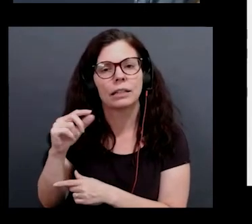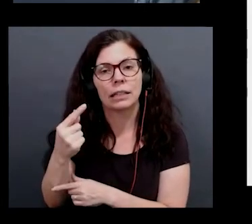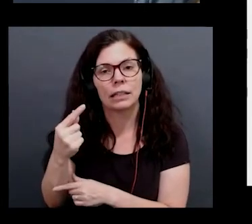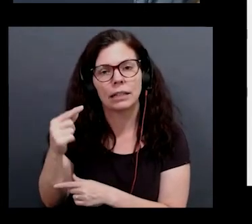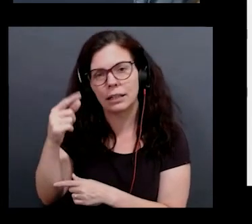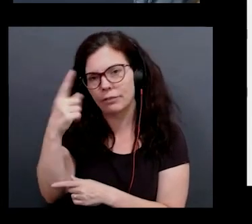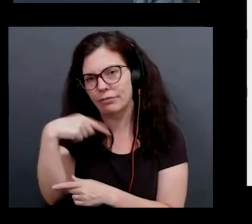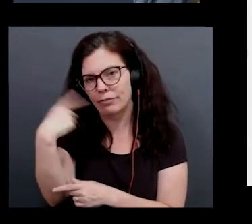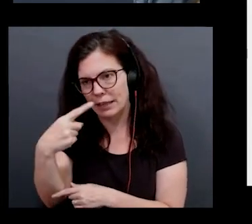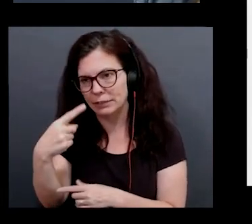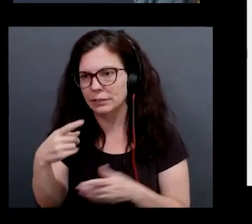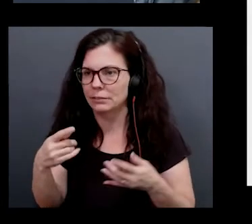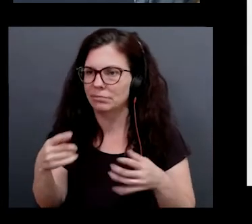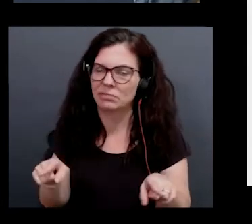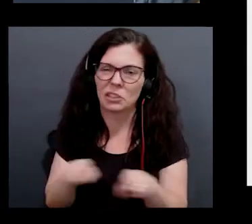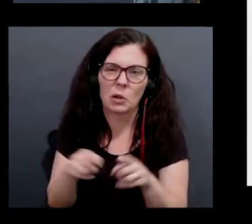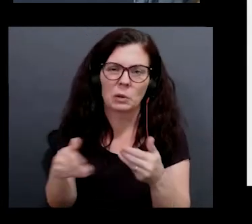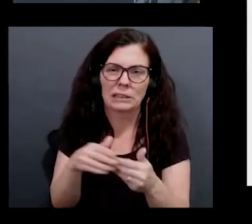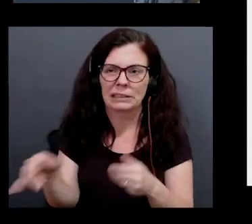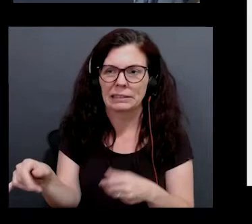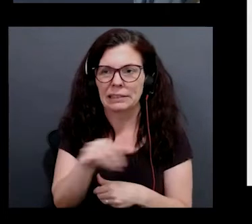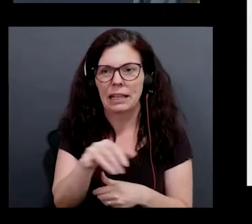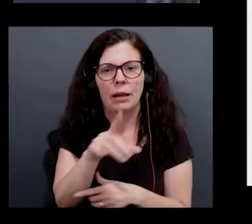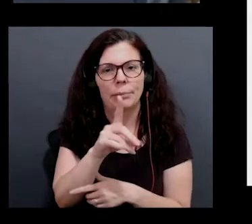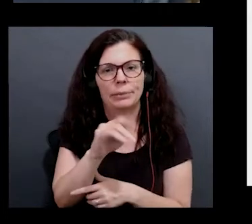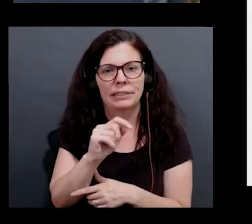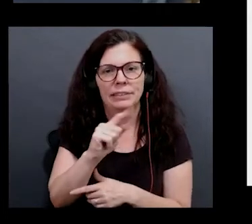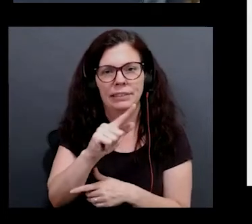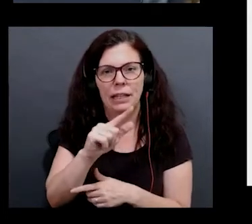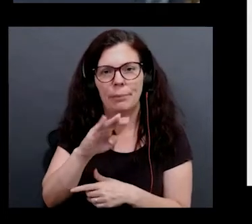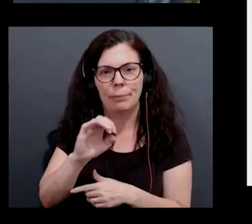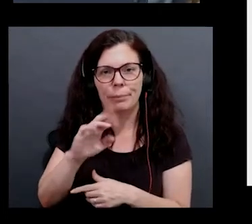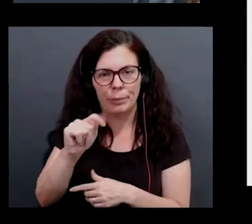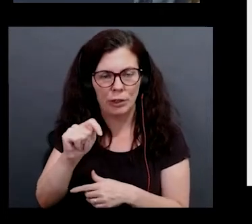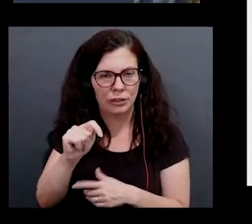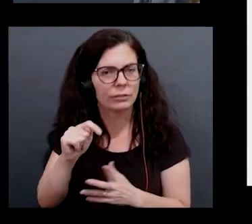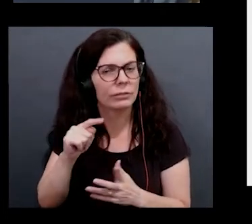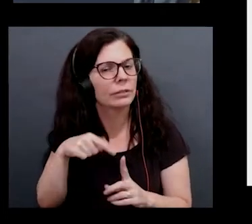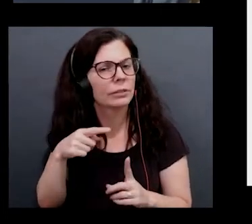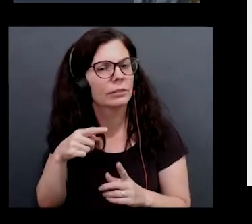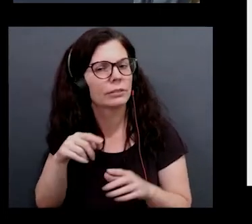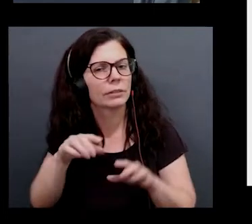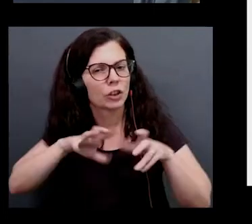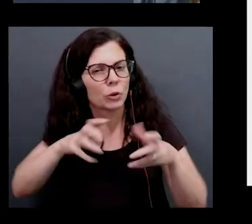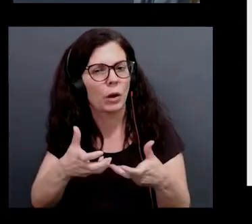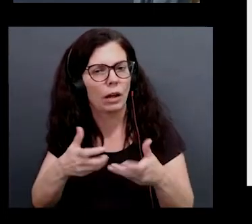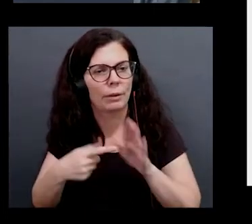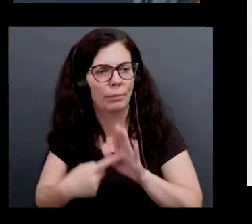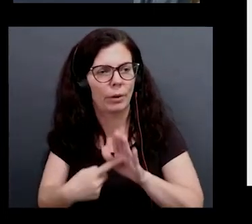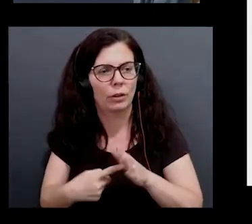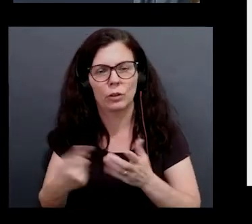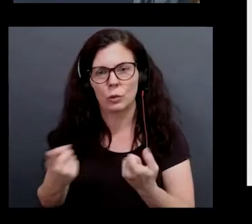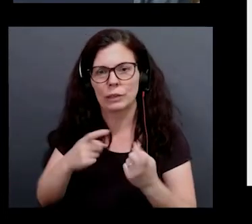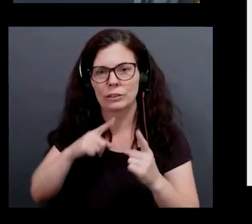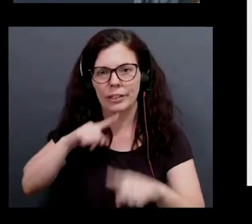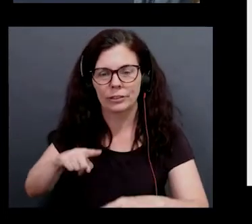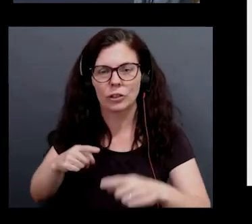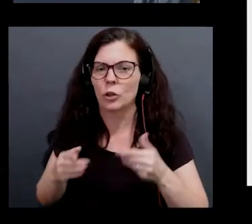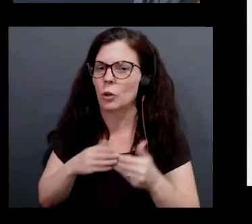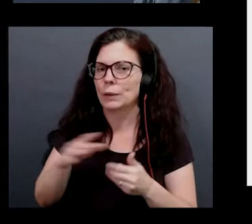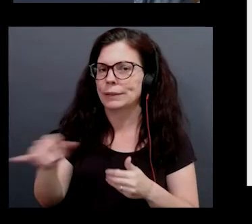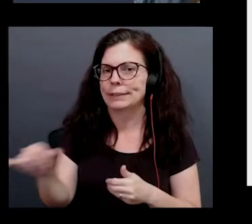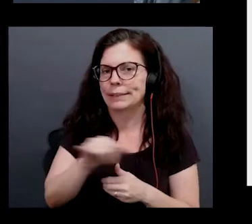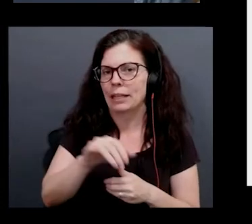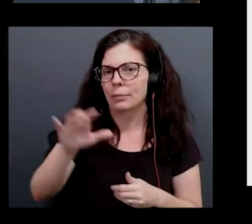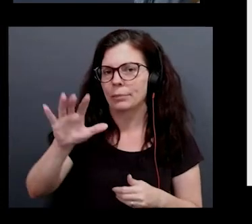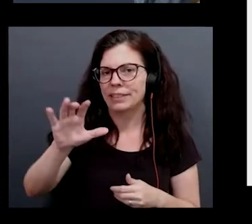Distilbert squad model on question answering, and on a similar C5 2x large